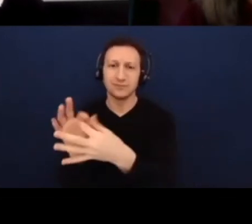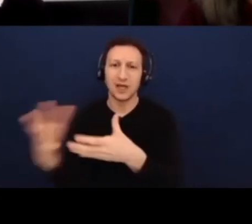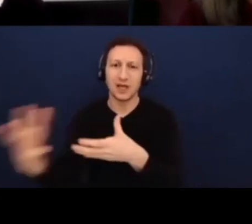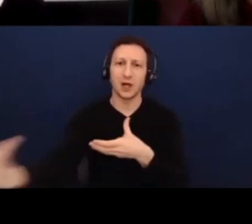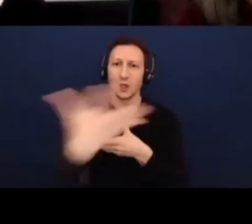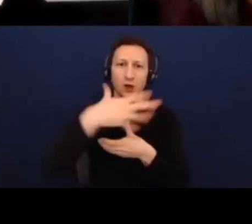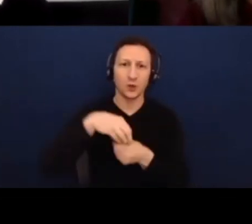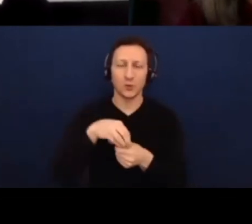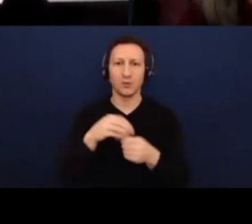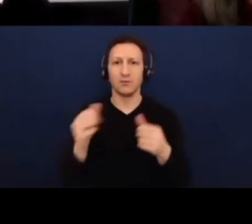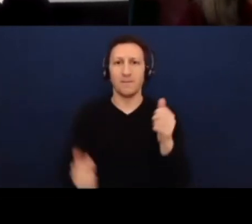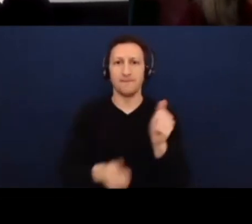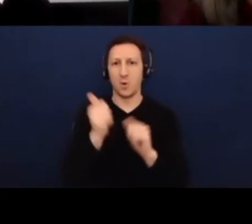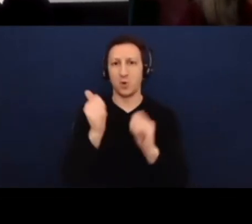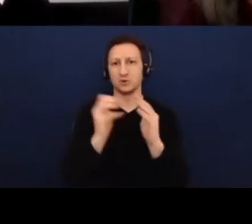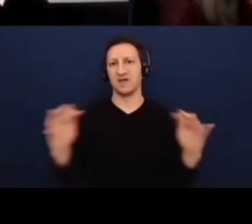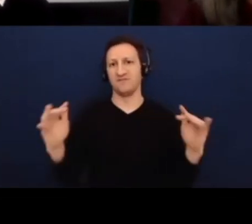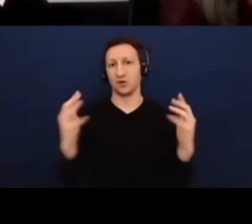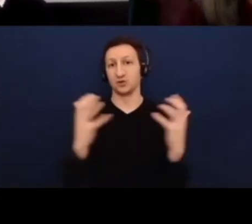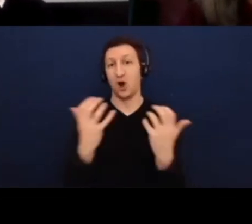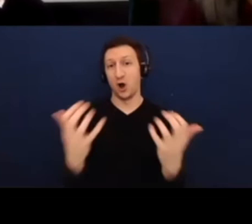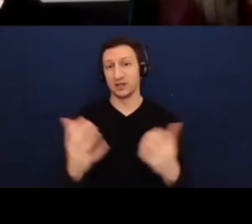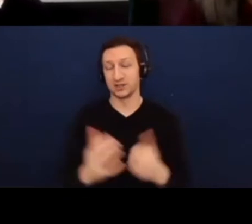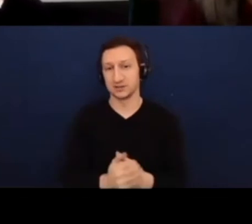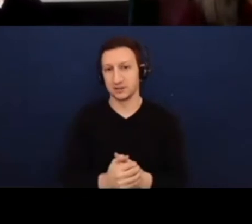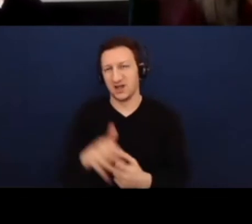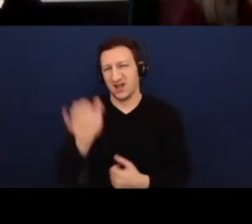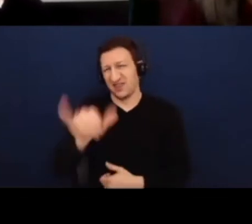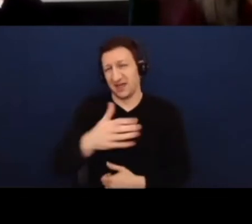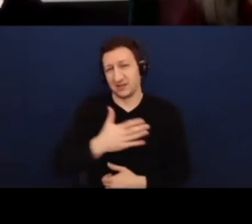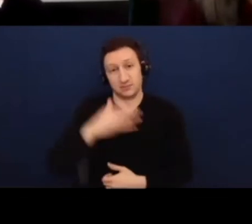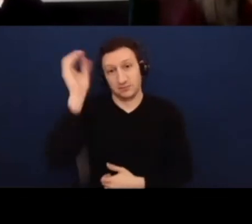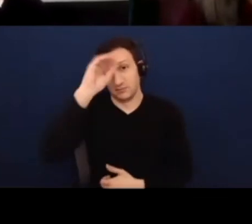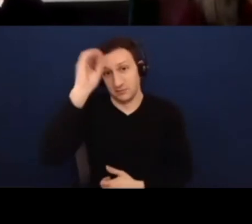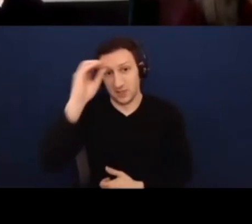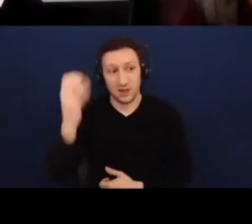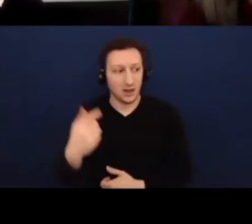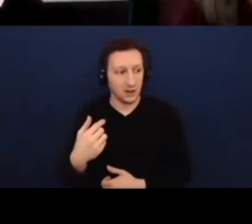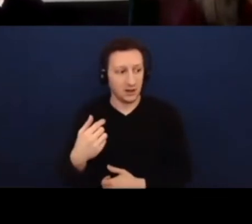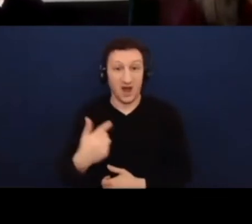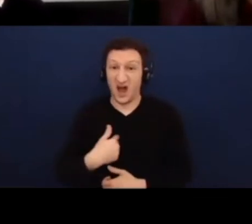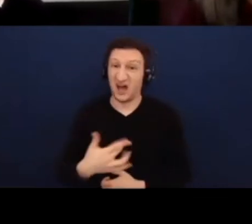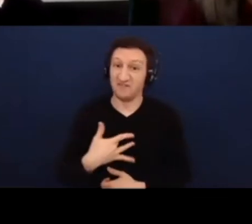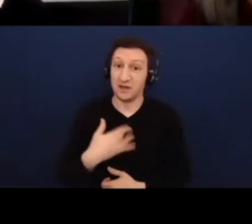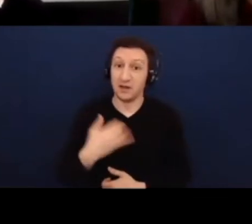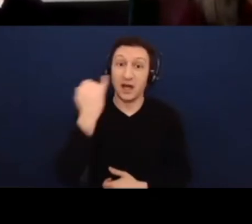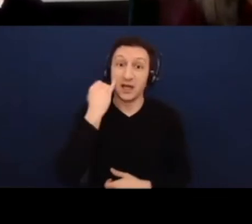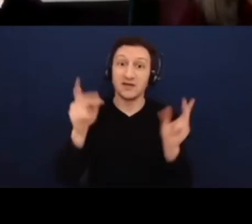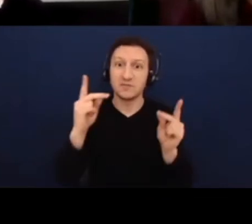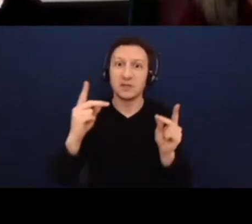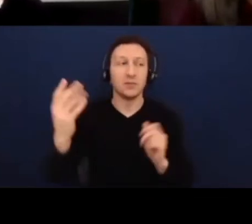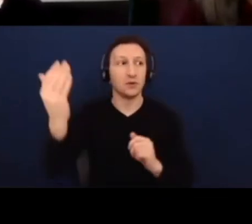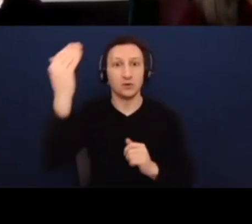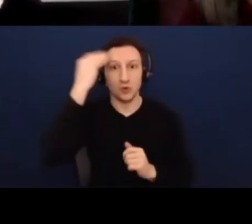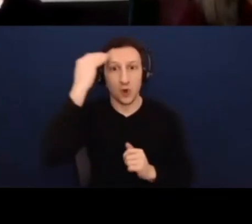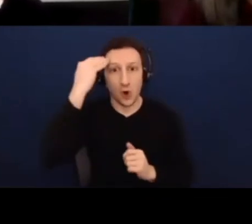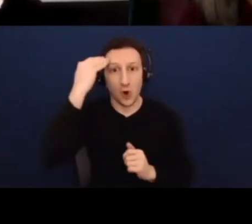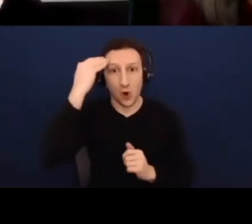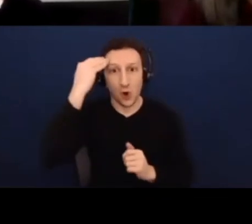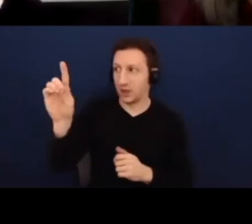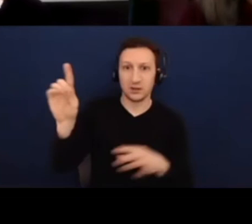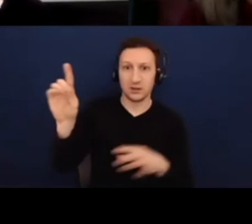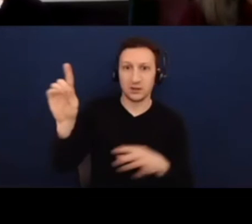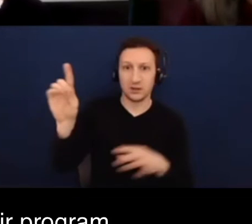personally look at it. And I like to advocate for that. And I think if everybody knew about it, they'd be more aware. And then maybe the schools would